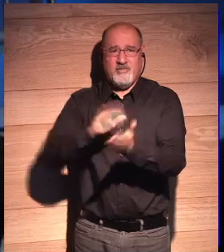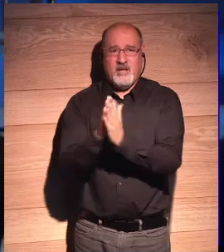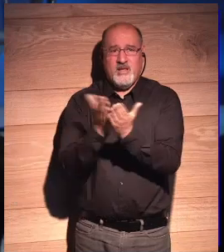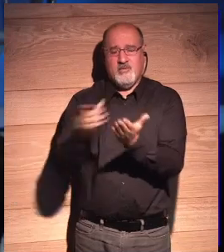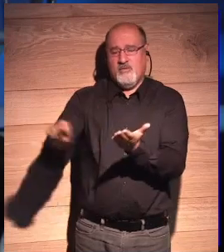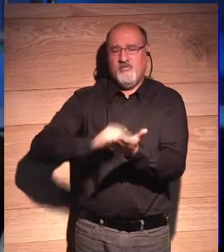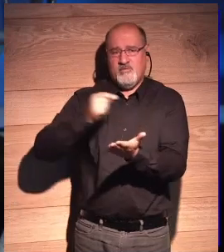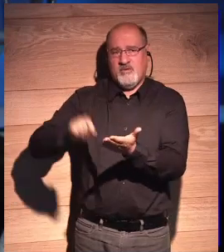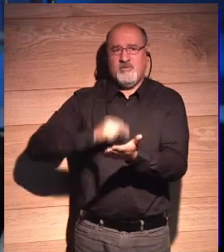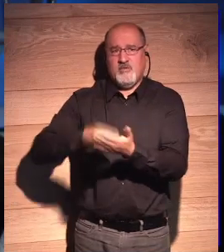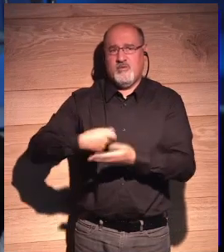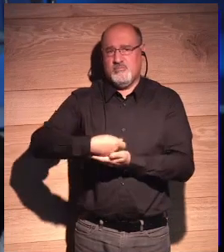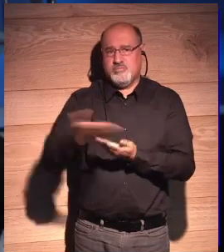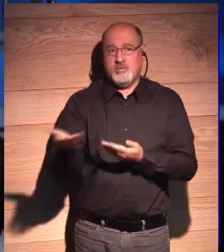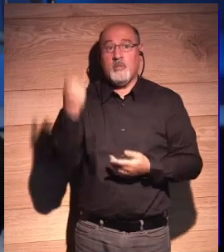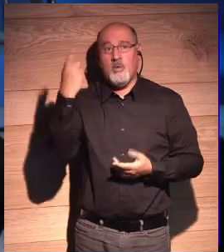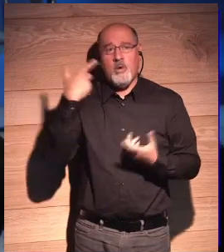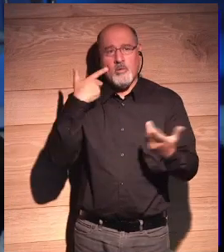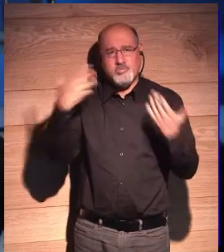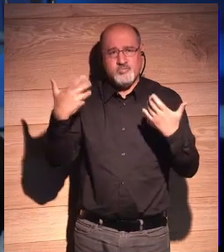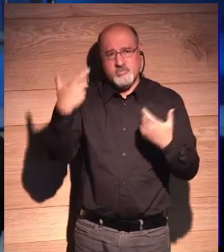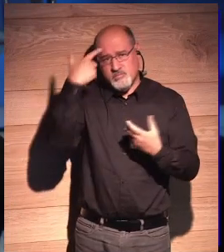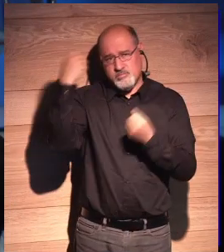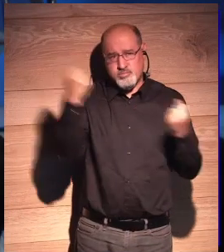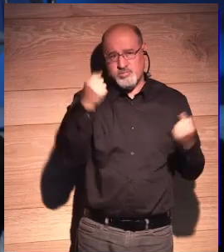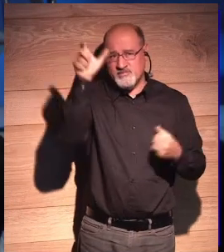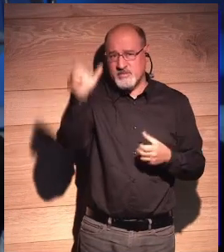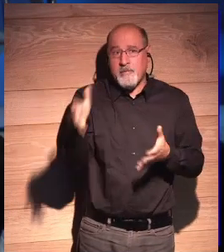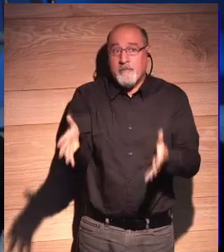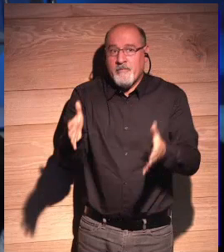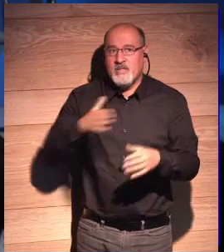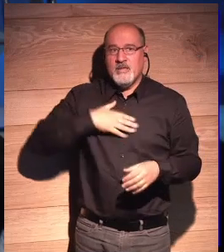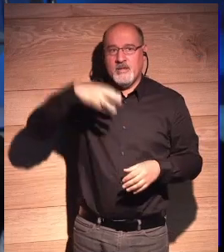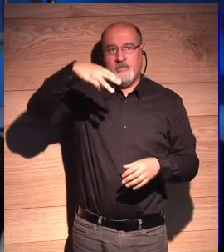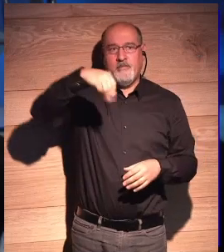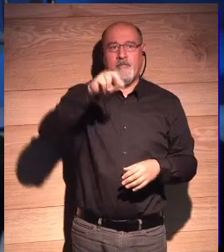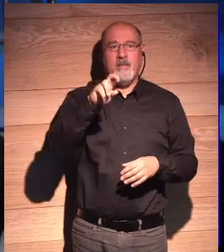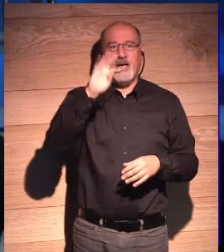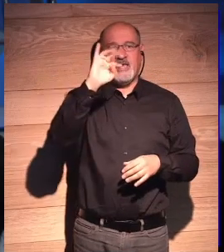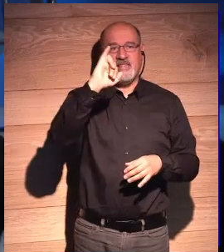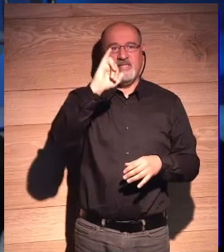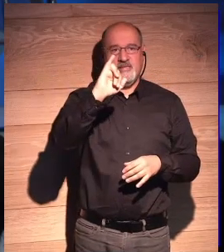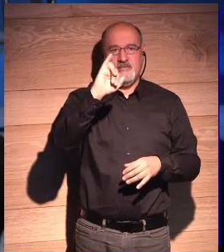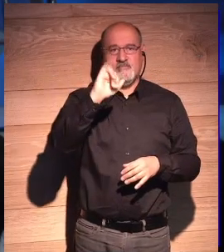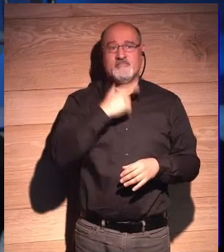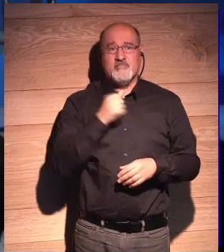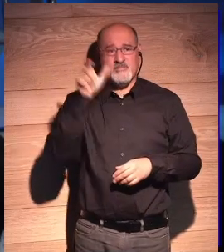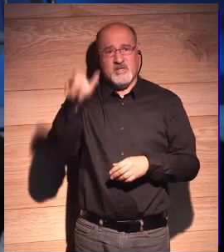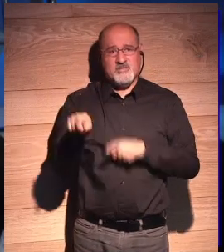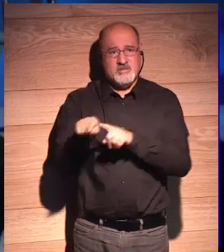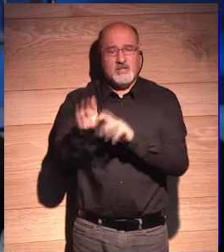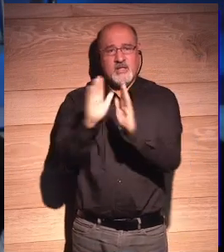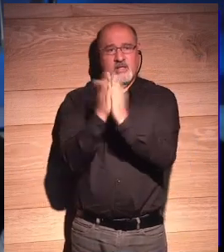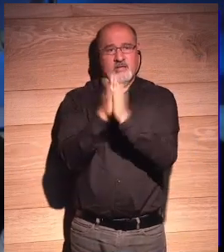There's an artist I love, a Spanish artist named Martí, who did a book called The Cabbie. Do you know this?